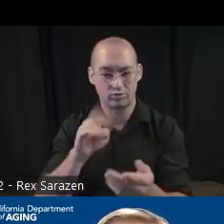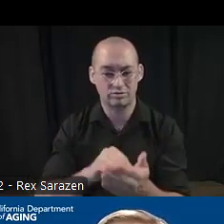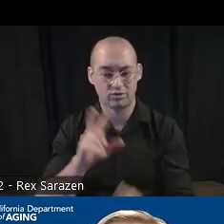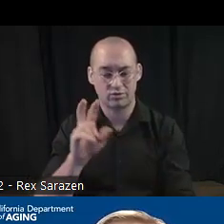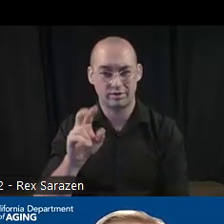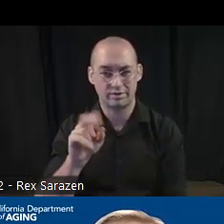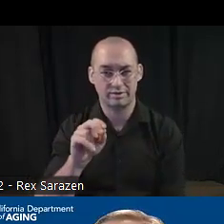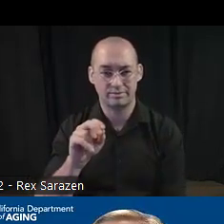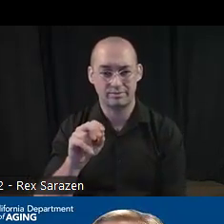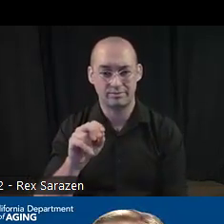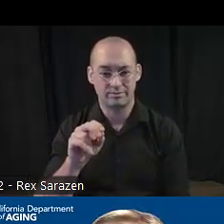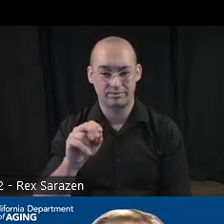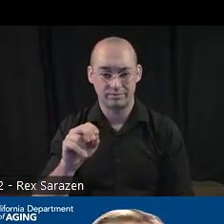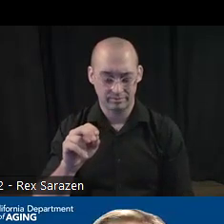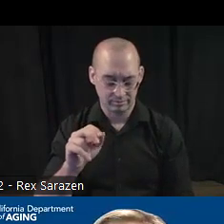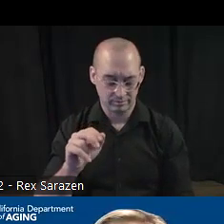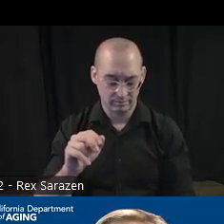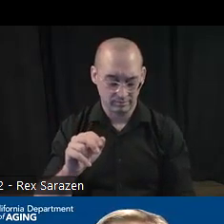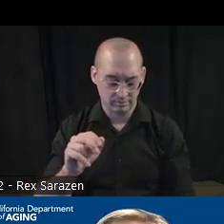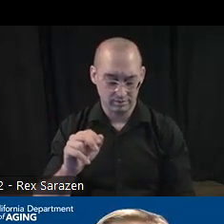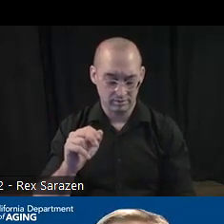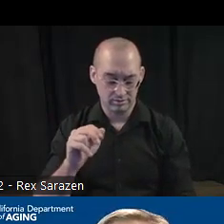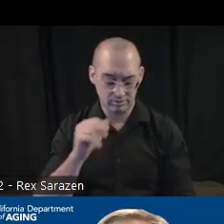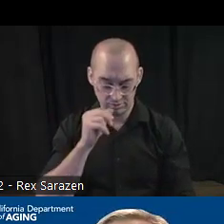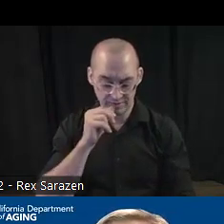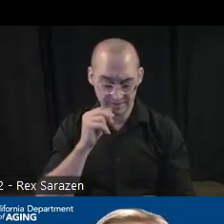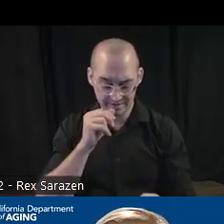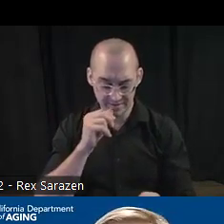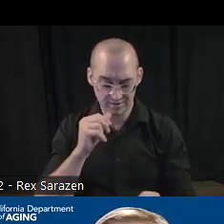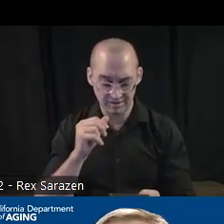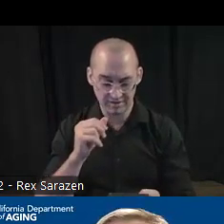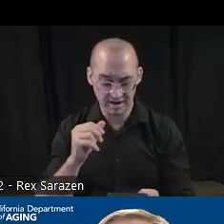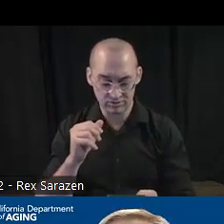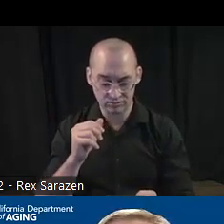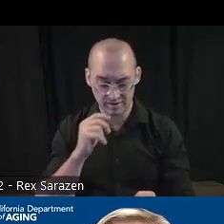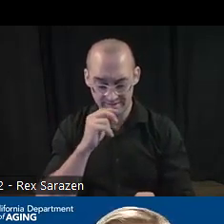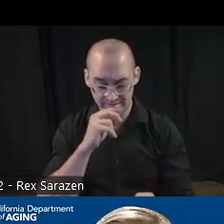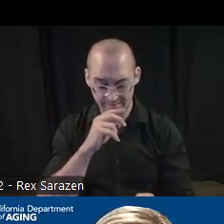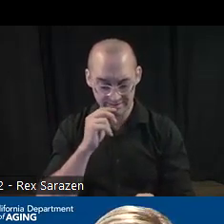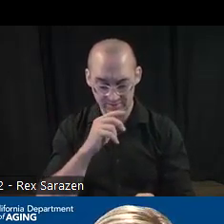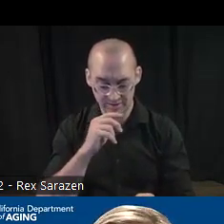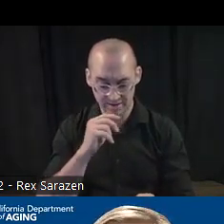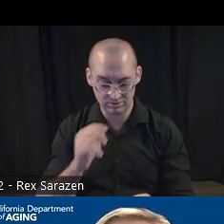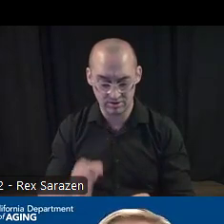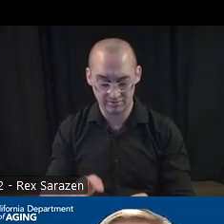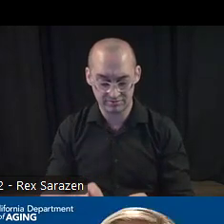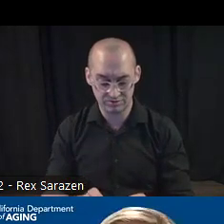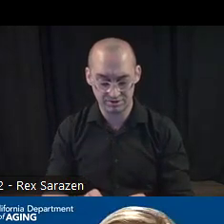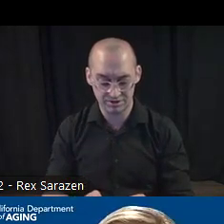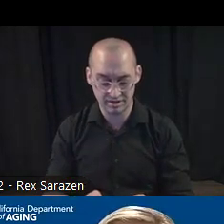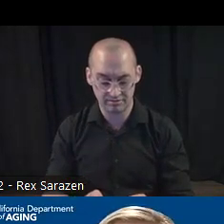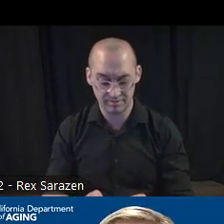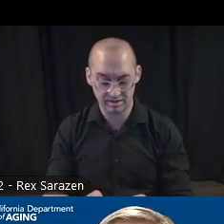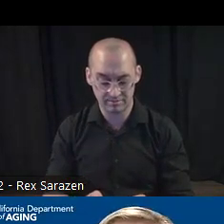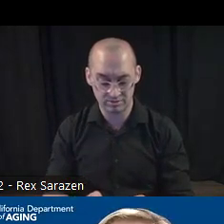this work, and put all of the pieces in place for statewide services, designations,